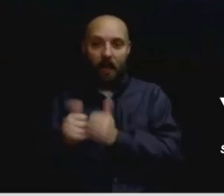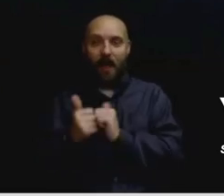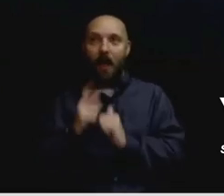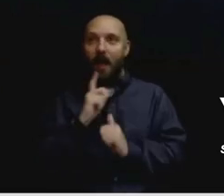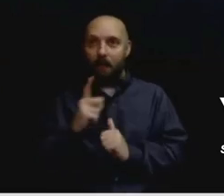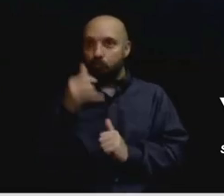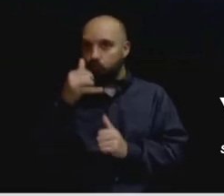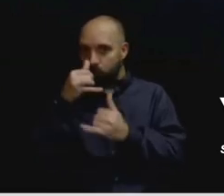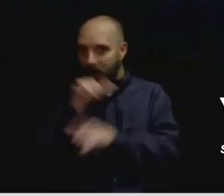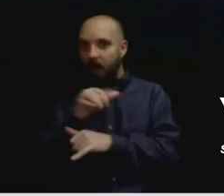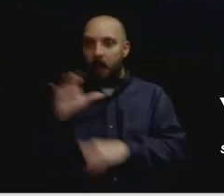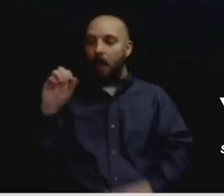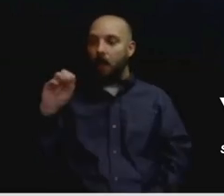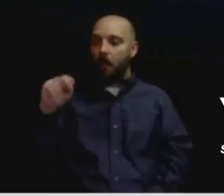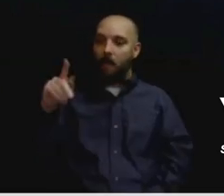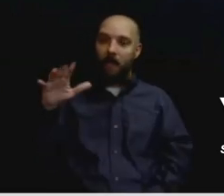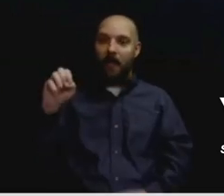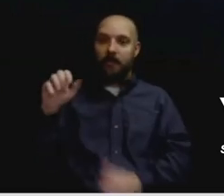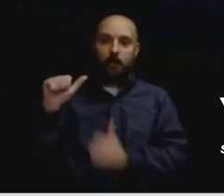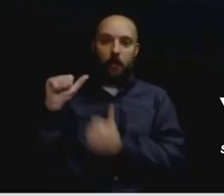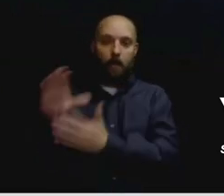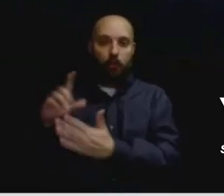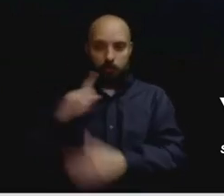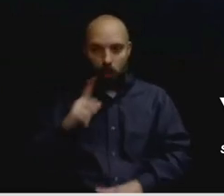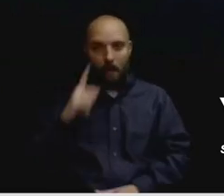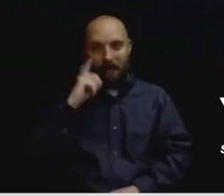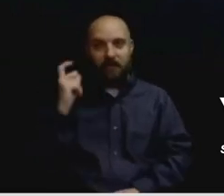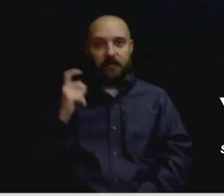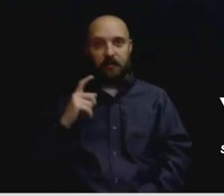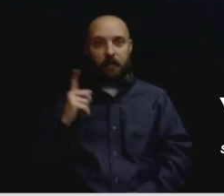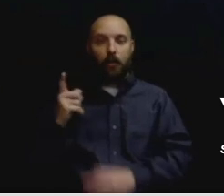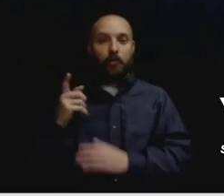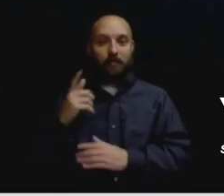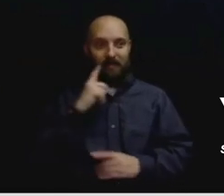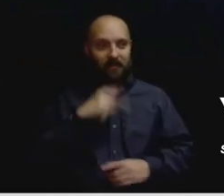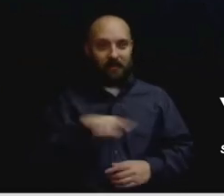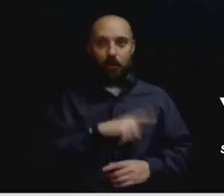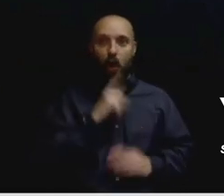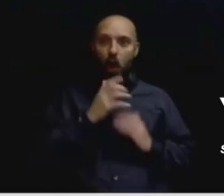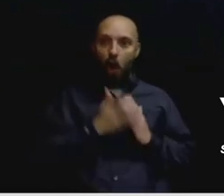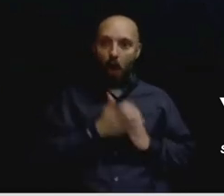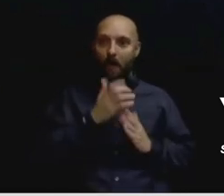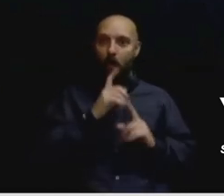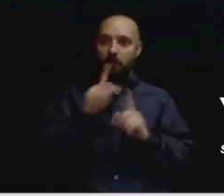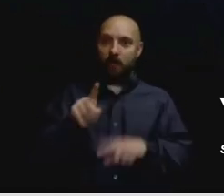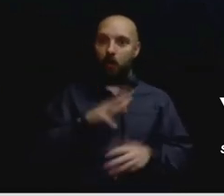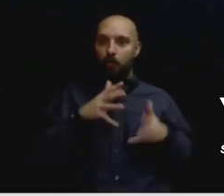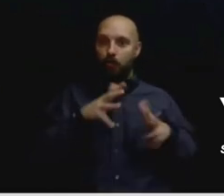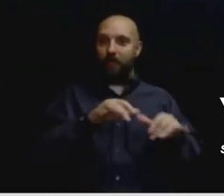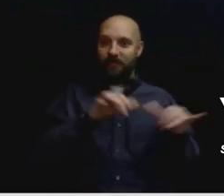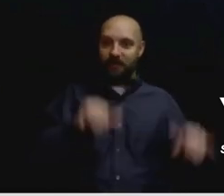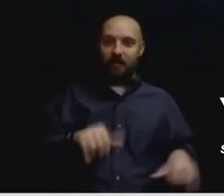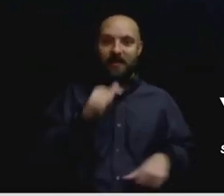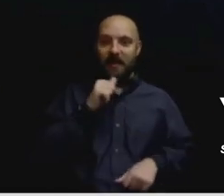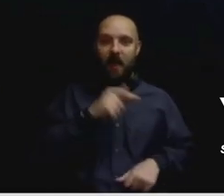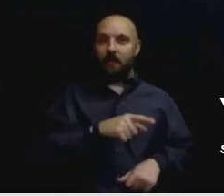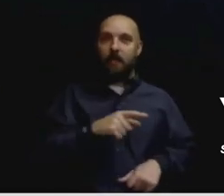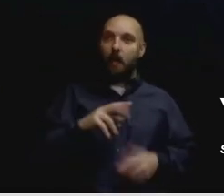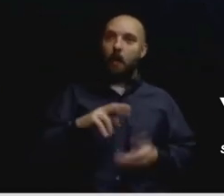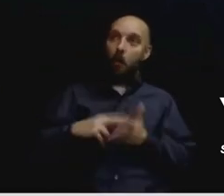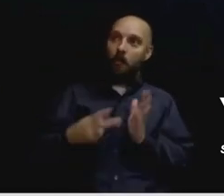ridiculous compliance approaches are, because these are automatic responses of your nervous system, not you being purposefully bad